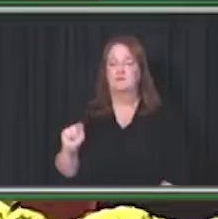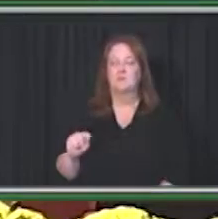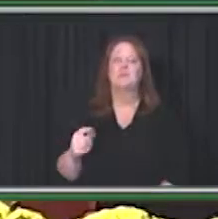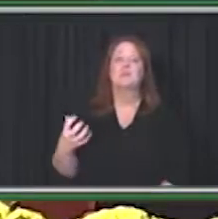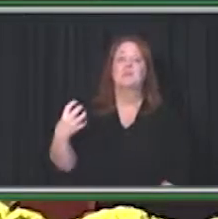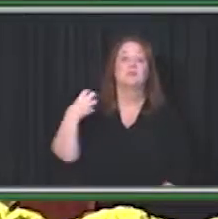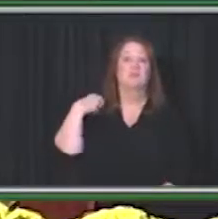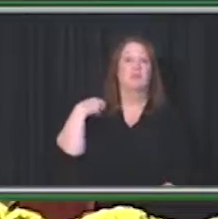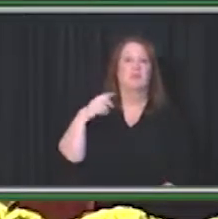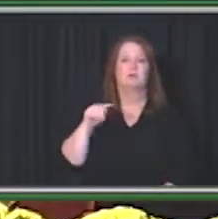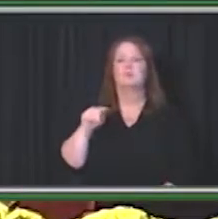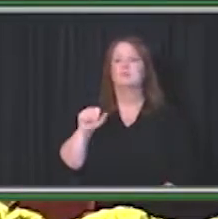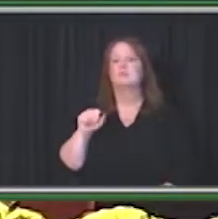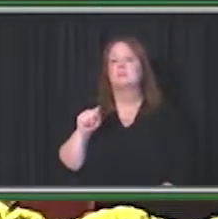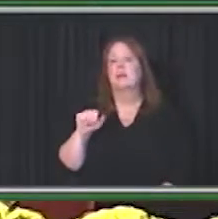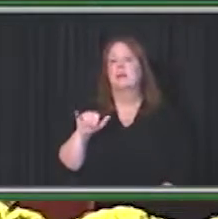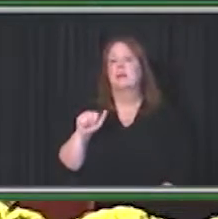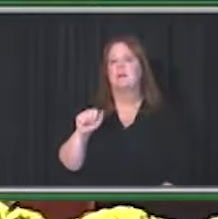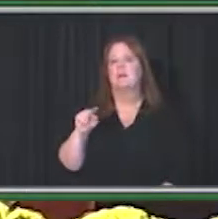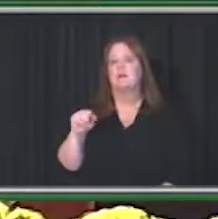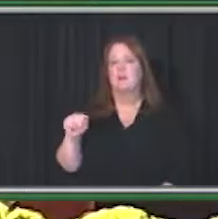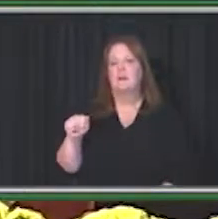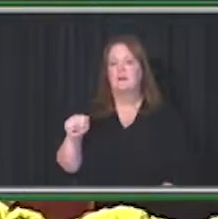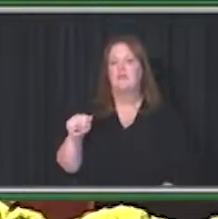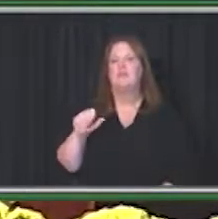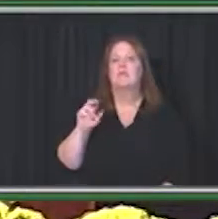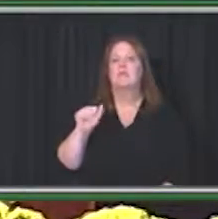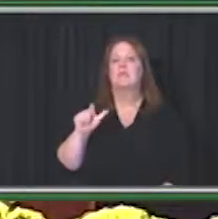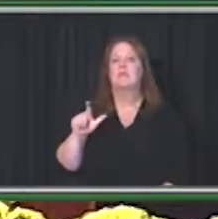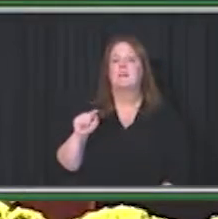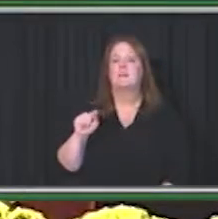Chair Tanya Altman, School of Nursing.